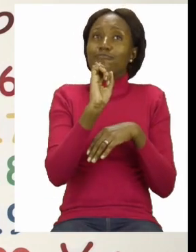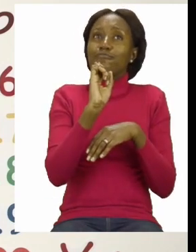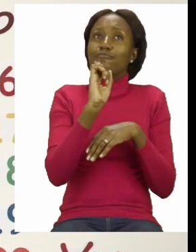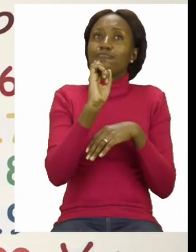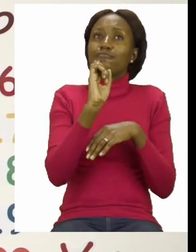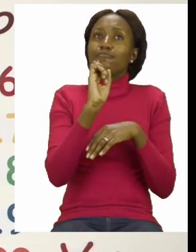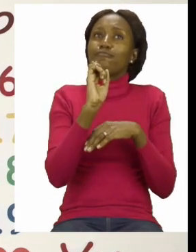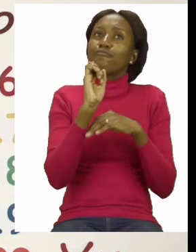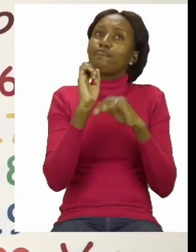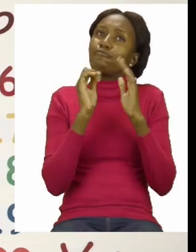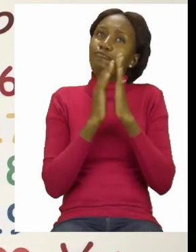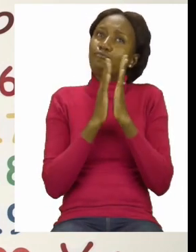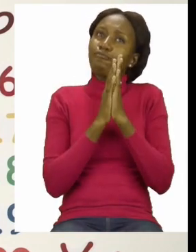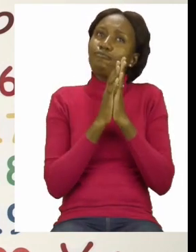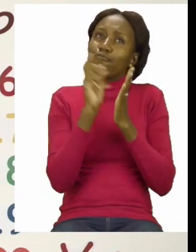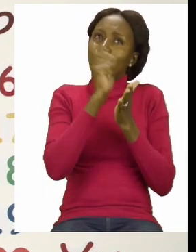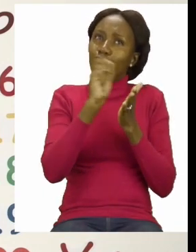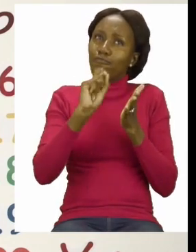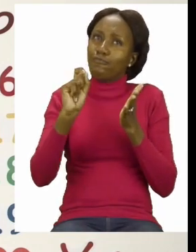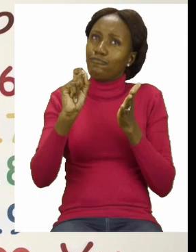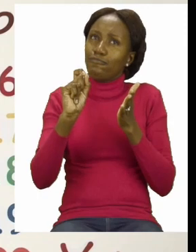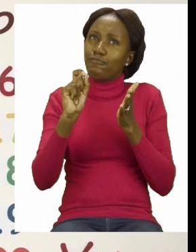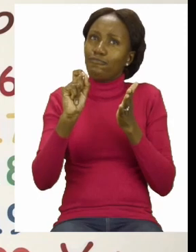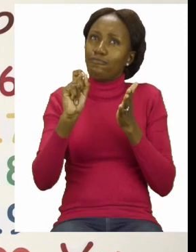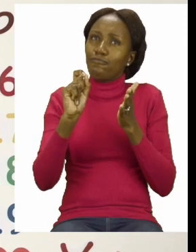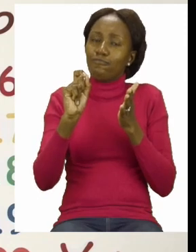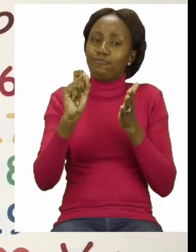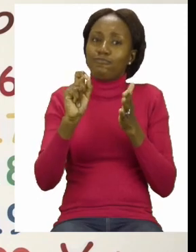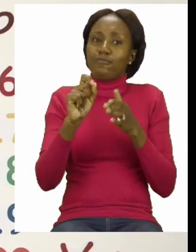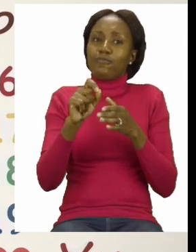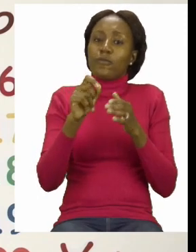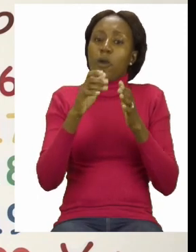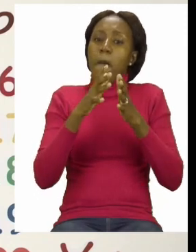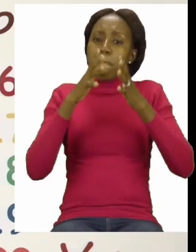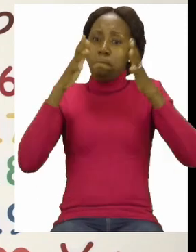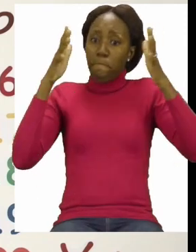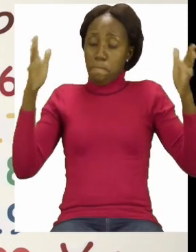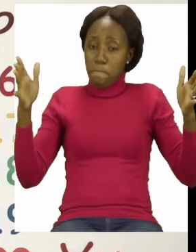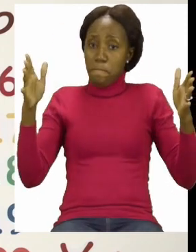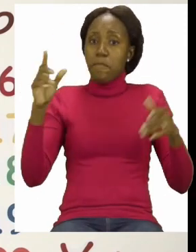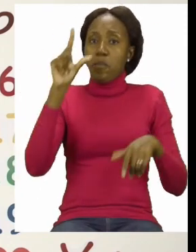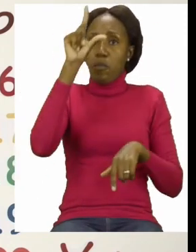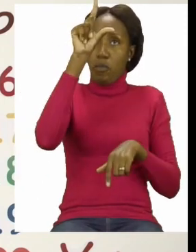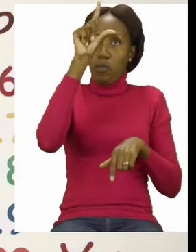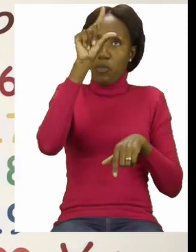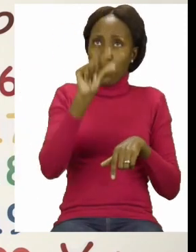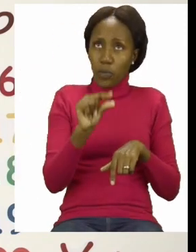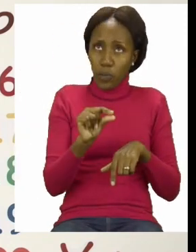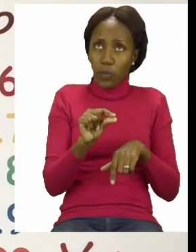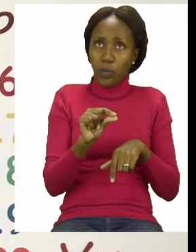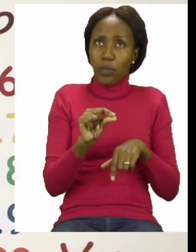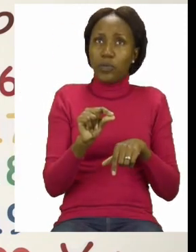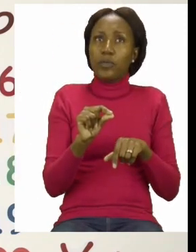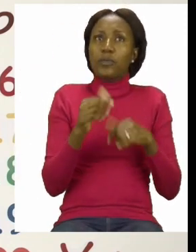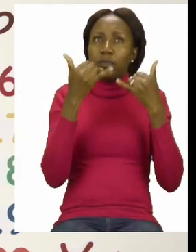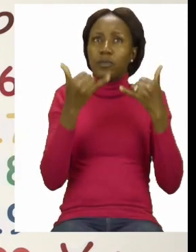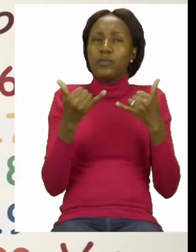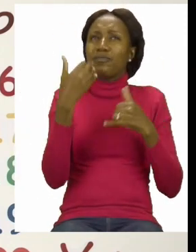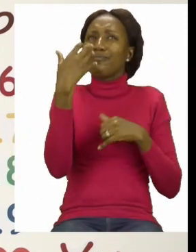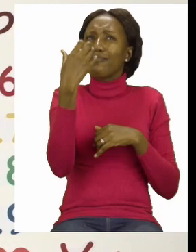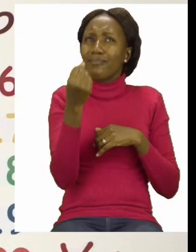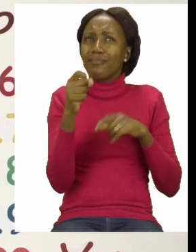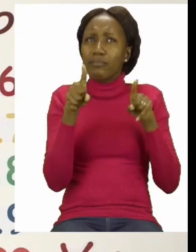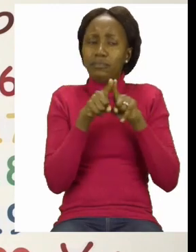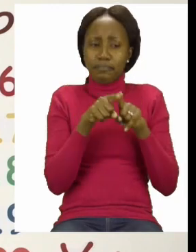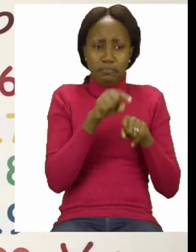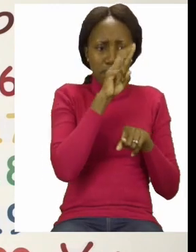to write numbers from big to small. Now I have put the same numbers